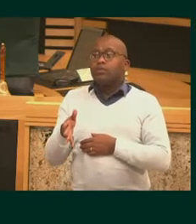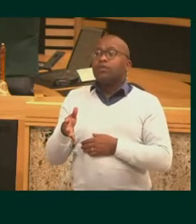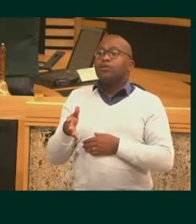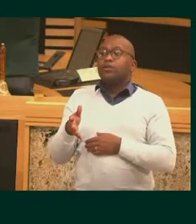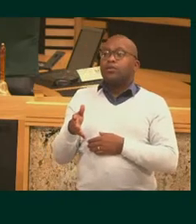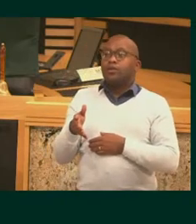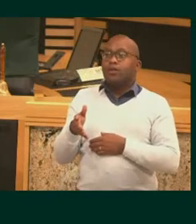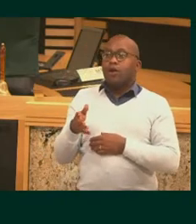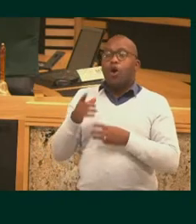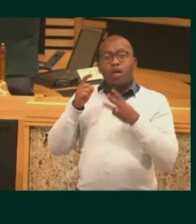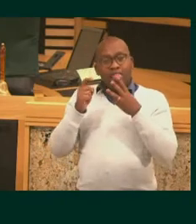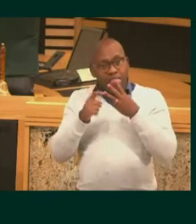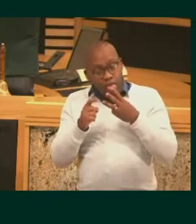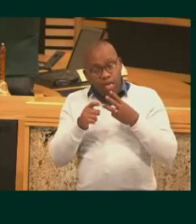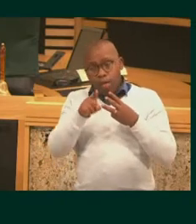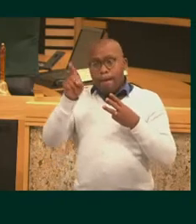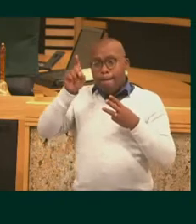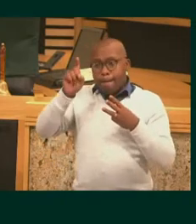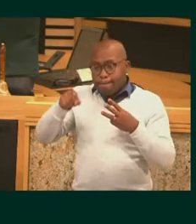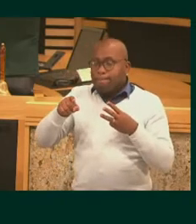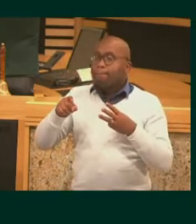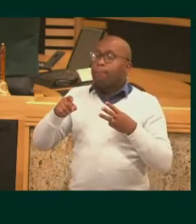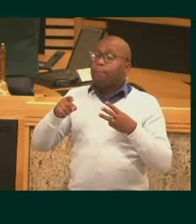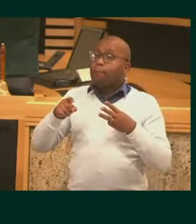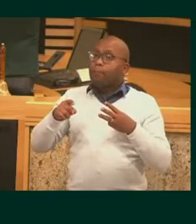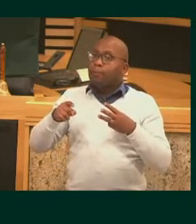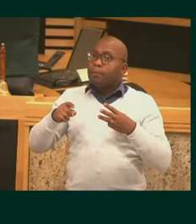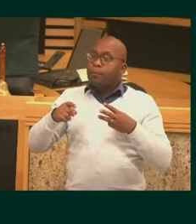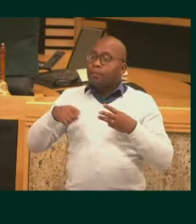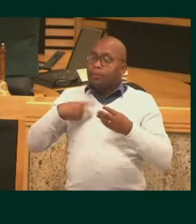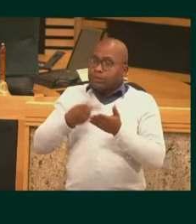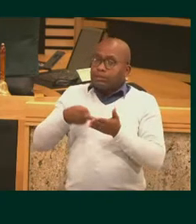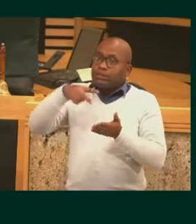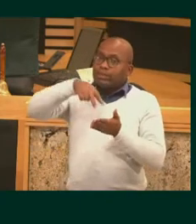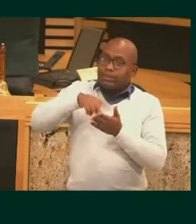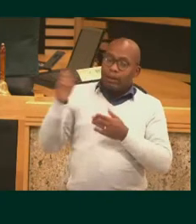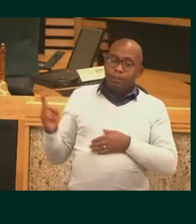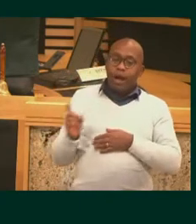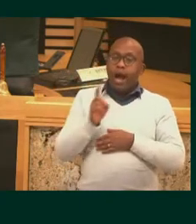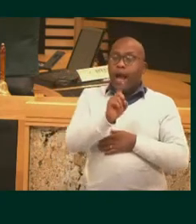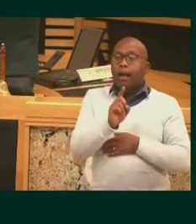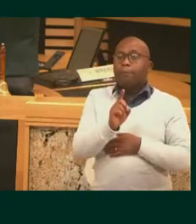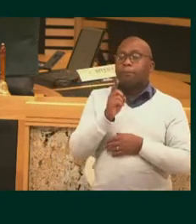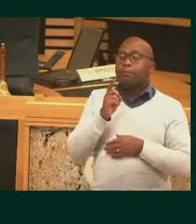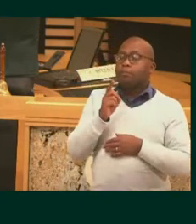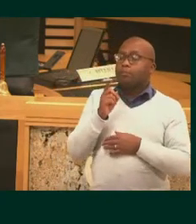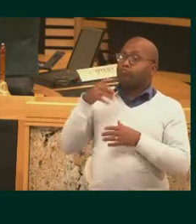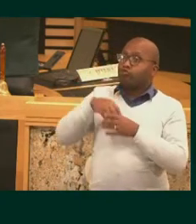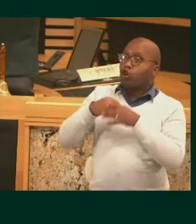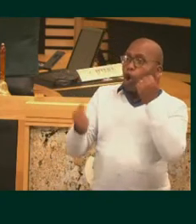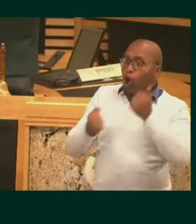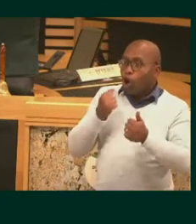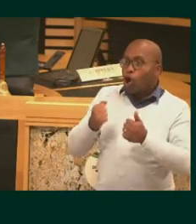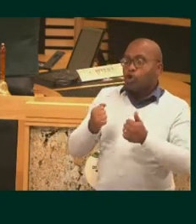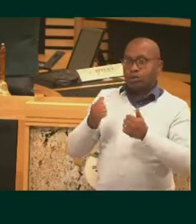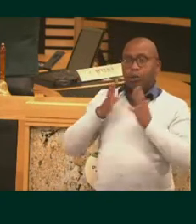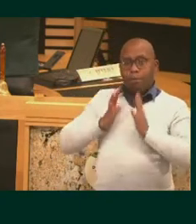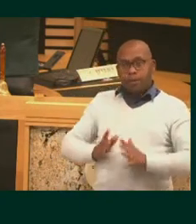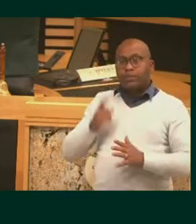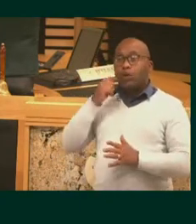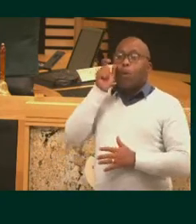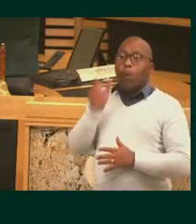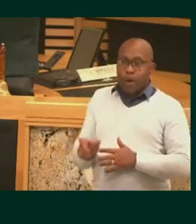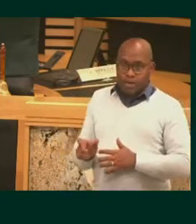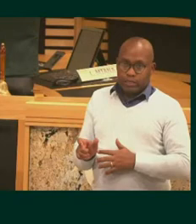Witnesses where their cases and we have got a follow-up meeting with nine and the general of the Hawks to give a blow byblow